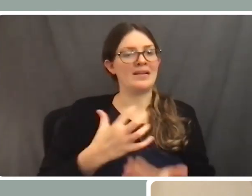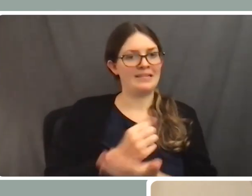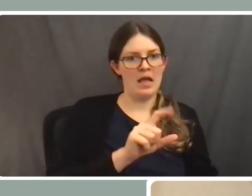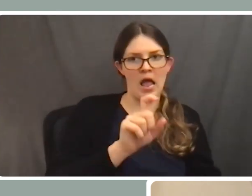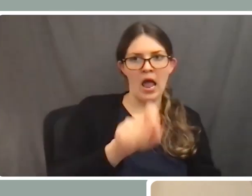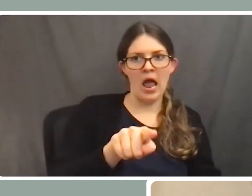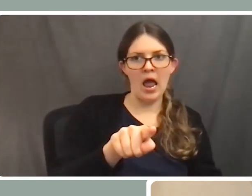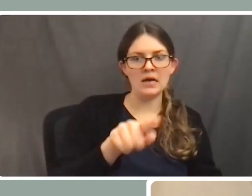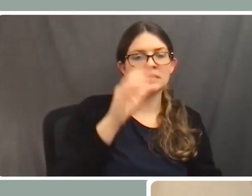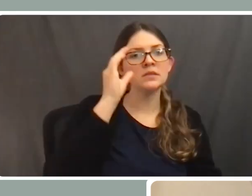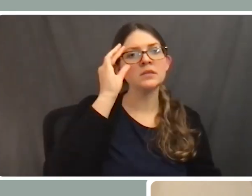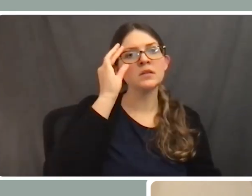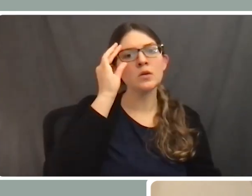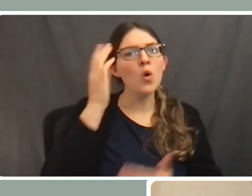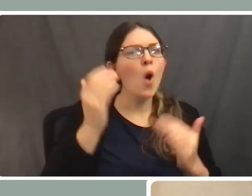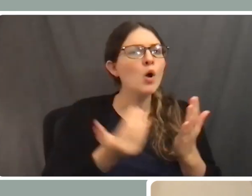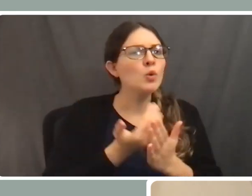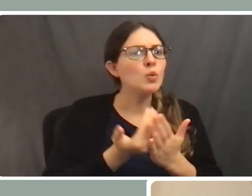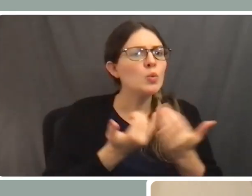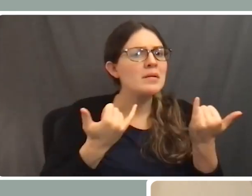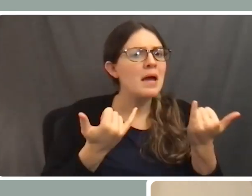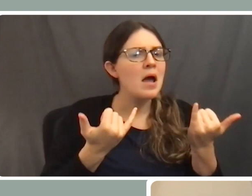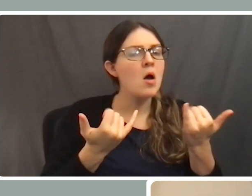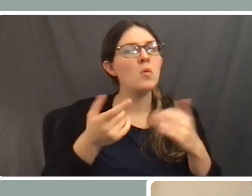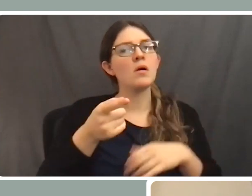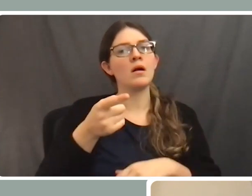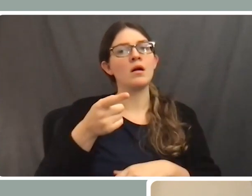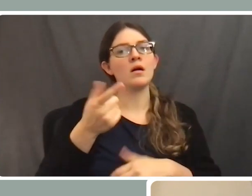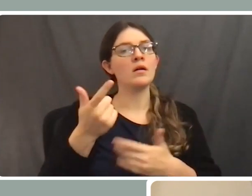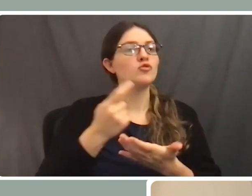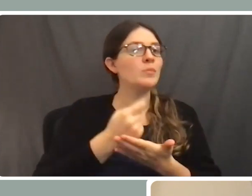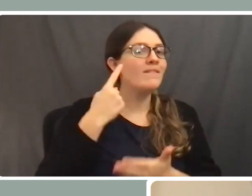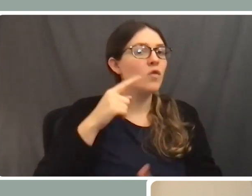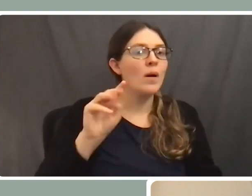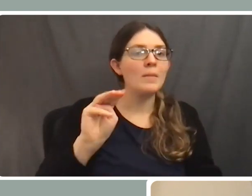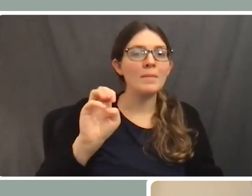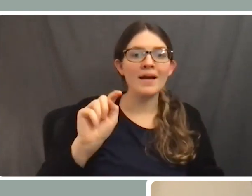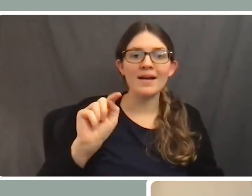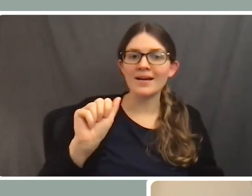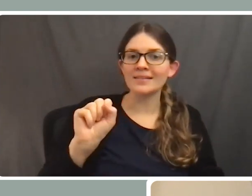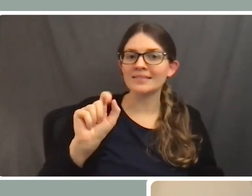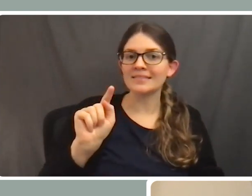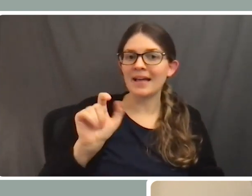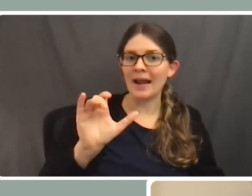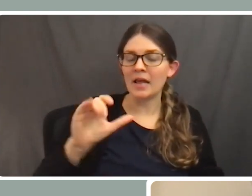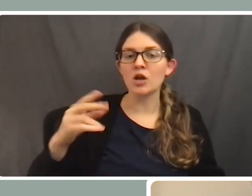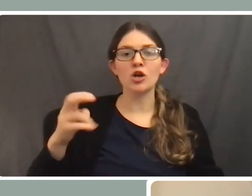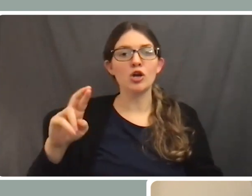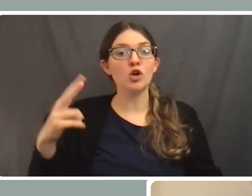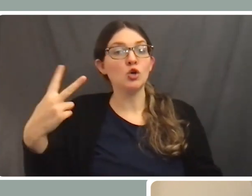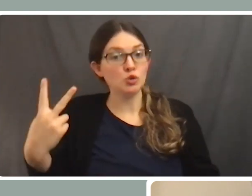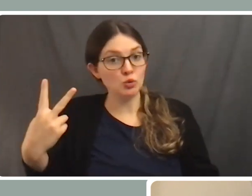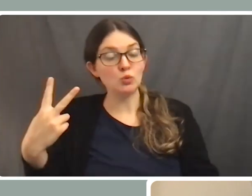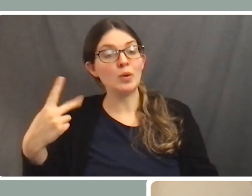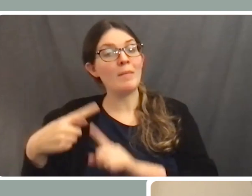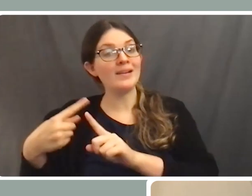what is new that may be coming out of treatments for metastatic HER2 positive breast cancer that may become applicable in the early stage?